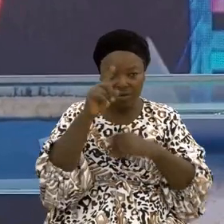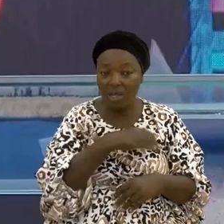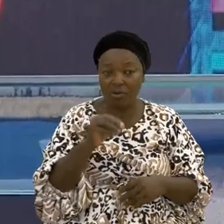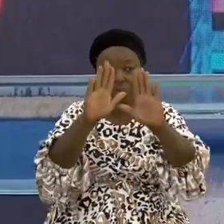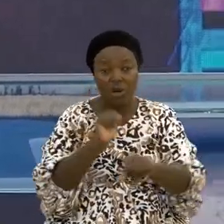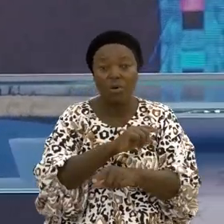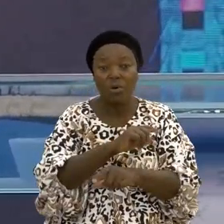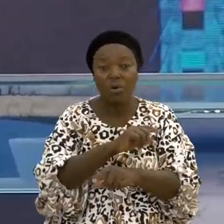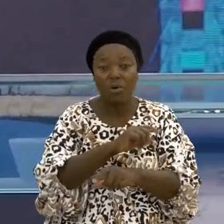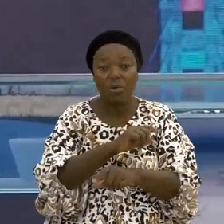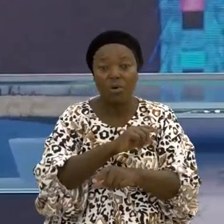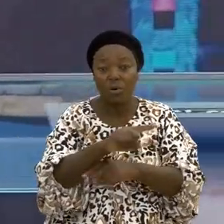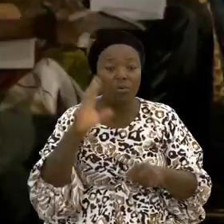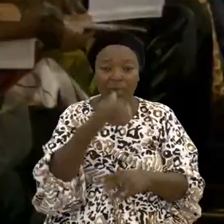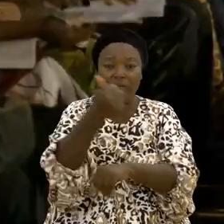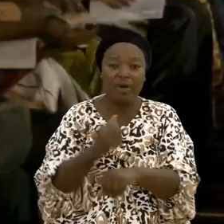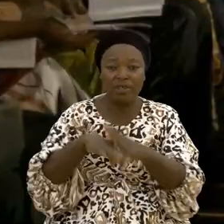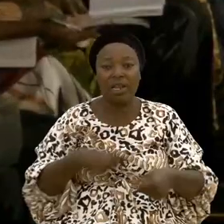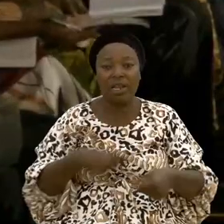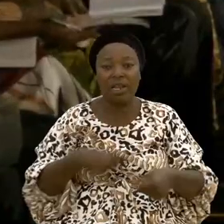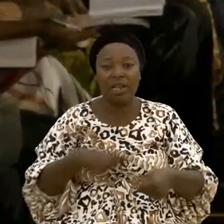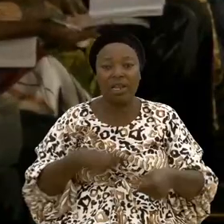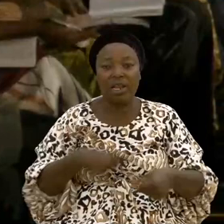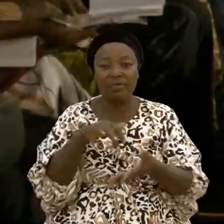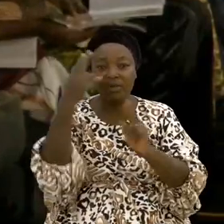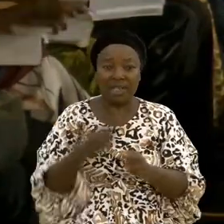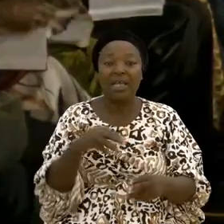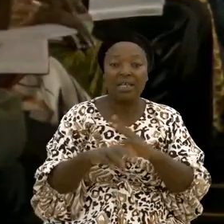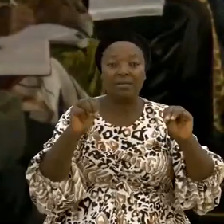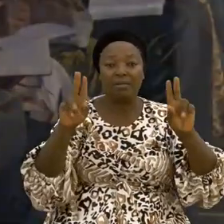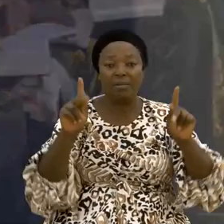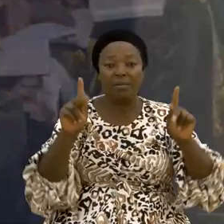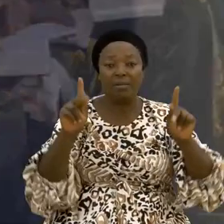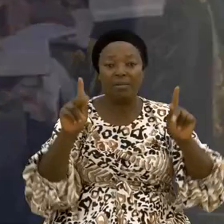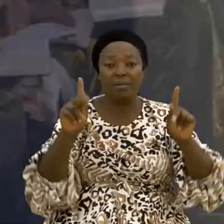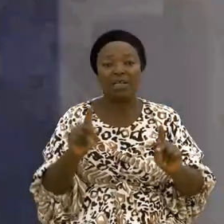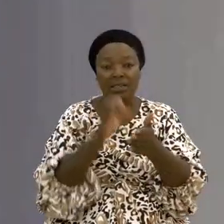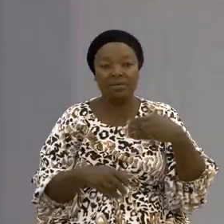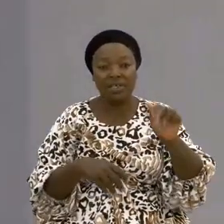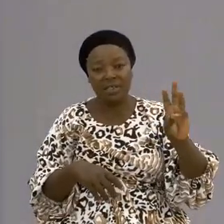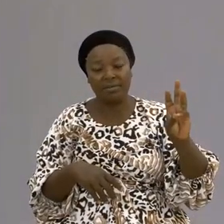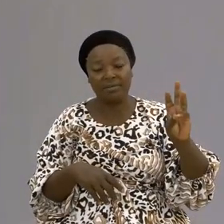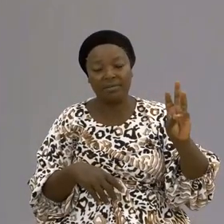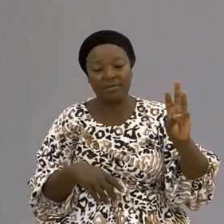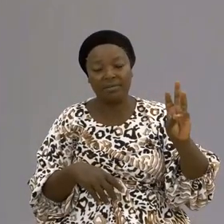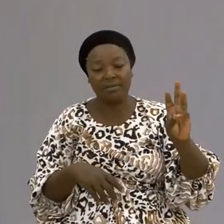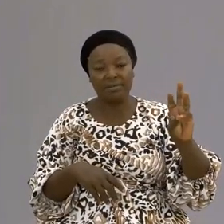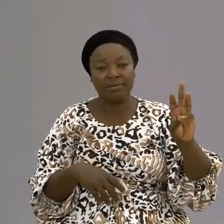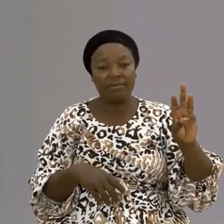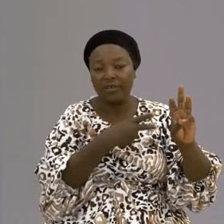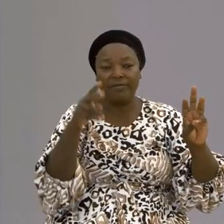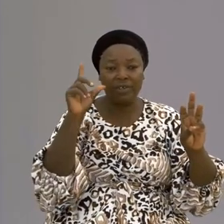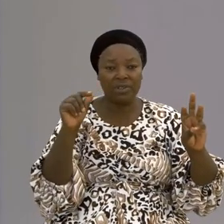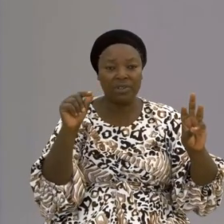miracles will be confirmed in your life. Mark chapter 16, we're looking at verse